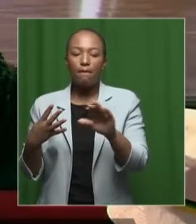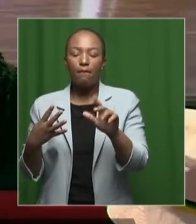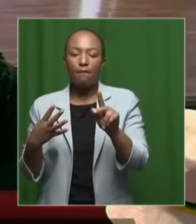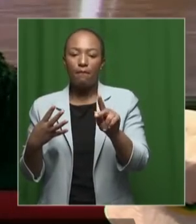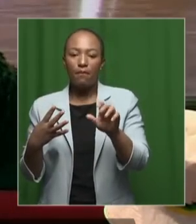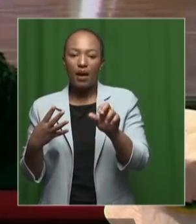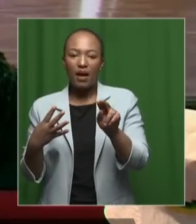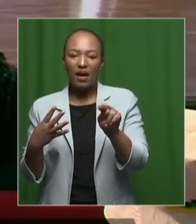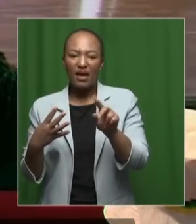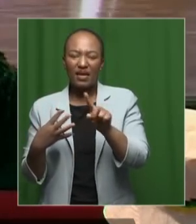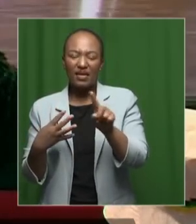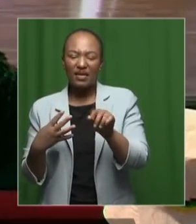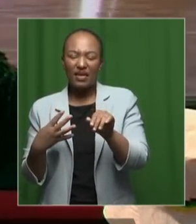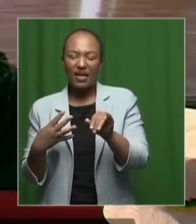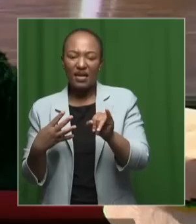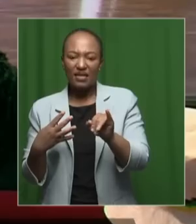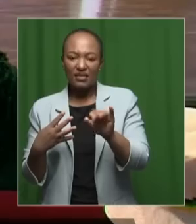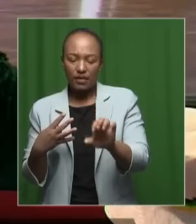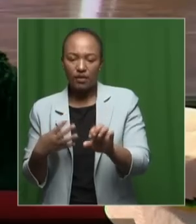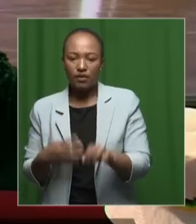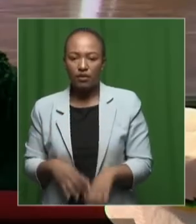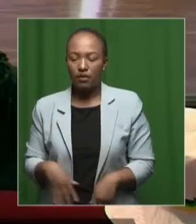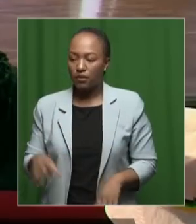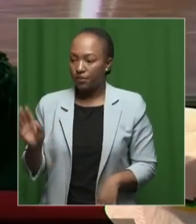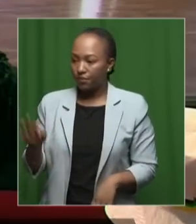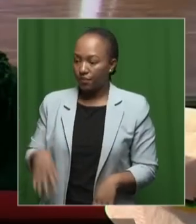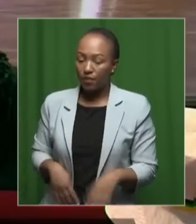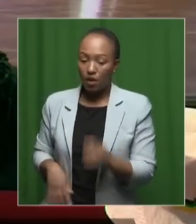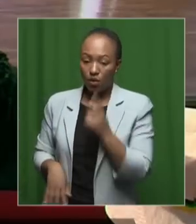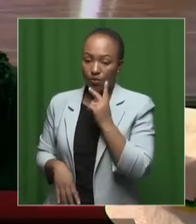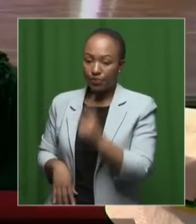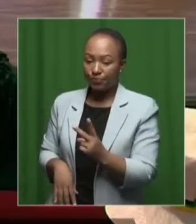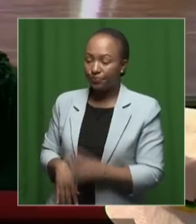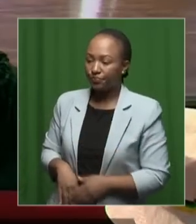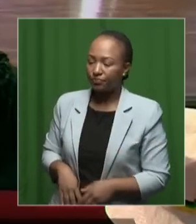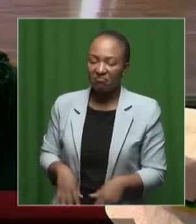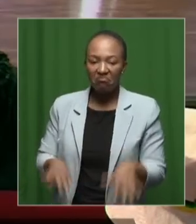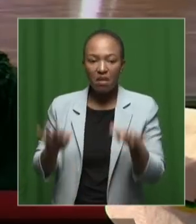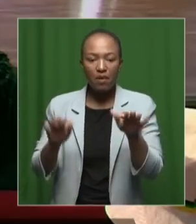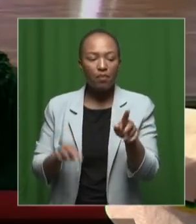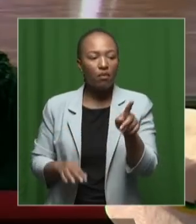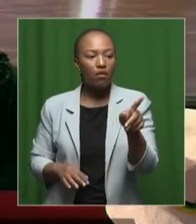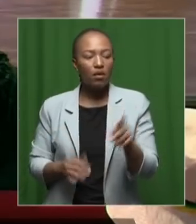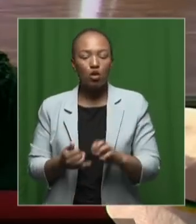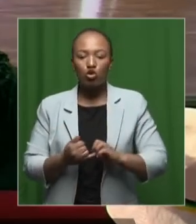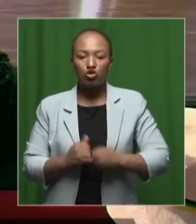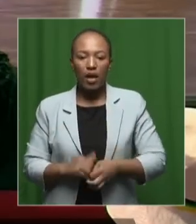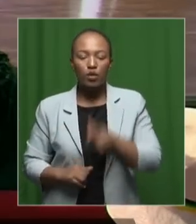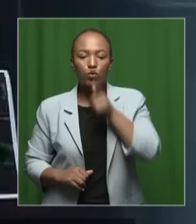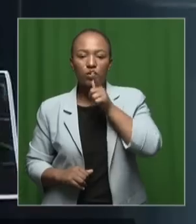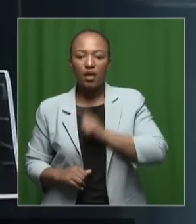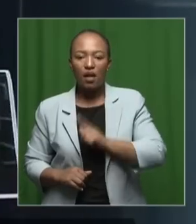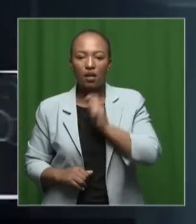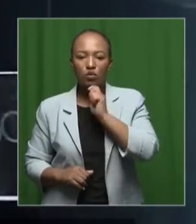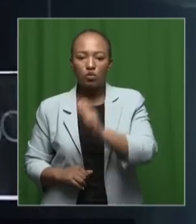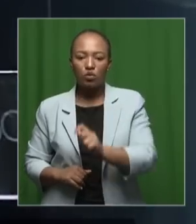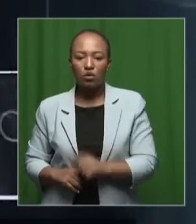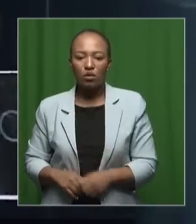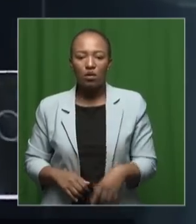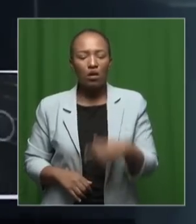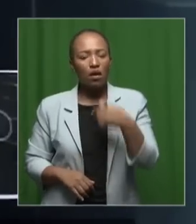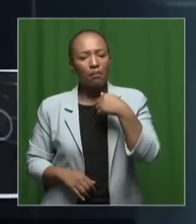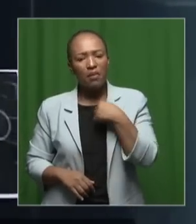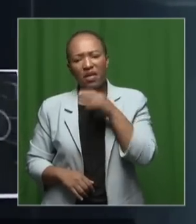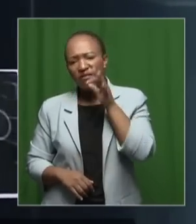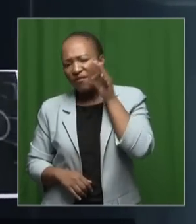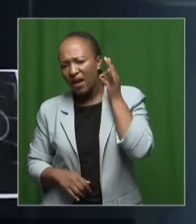You see, we must expose where people are trying to not tell the truth. He's been to France, I've been to France a